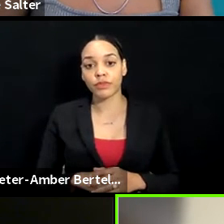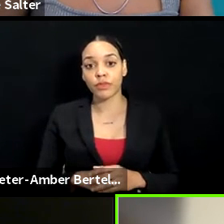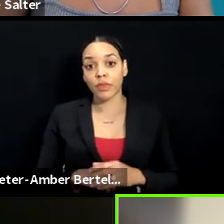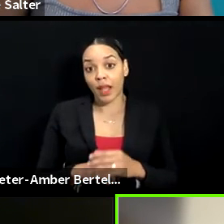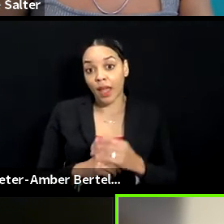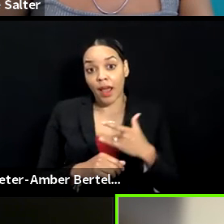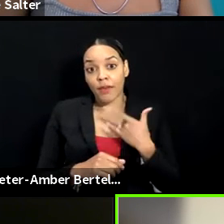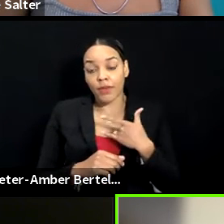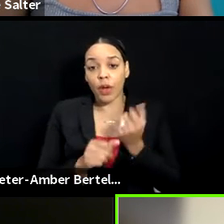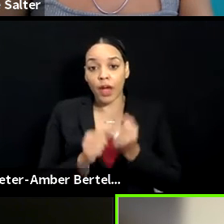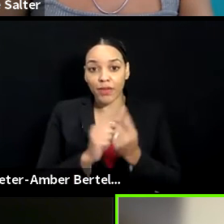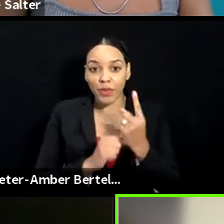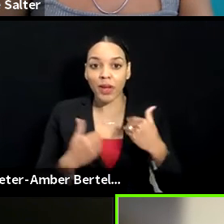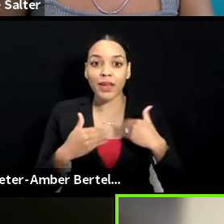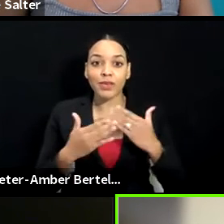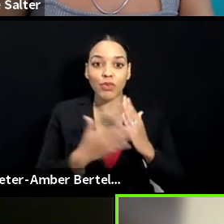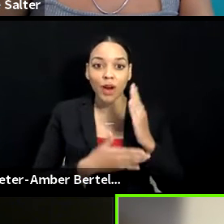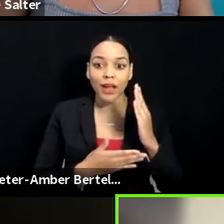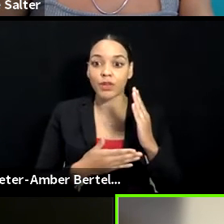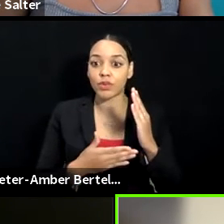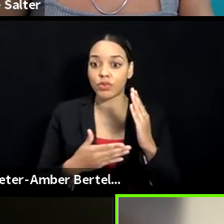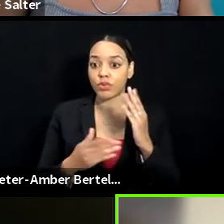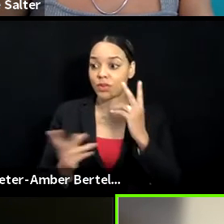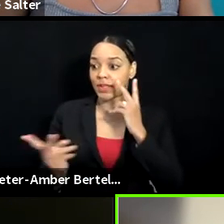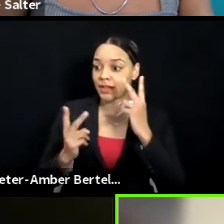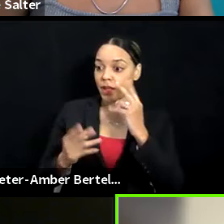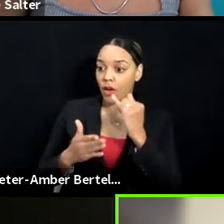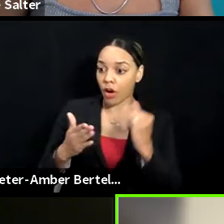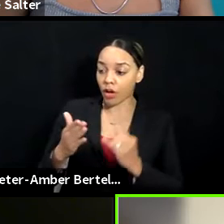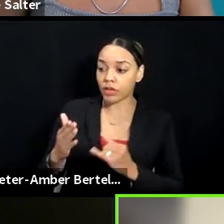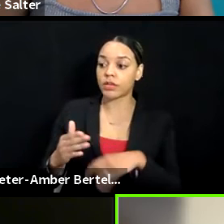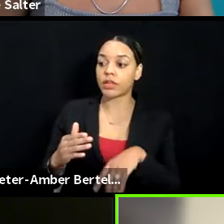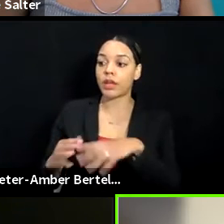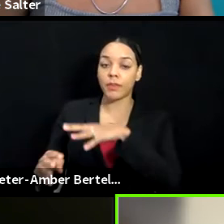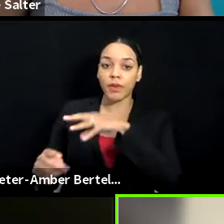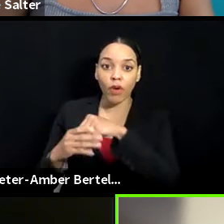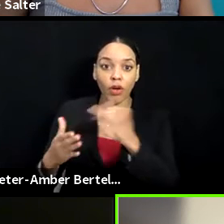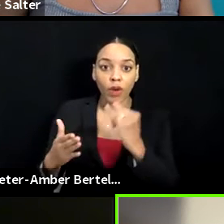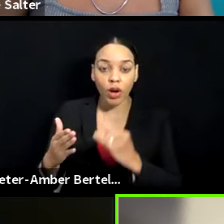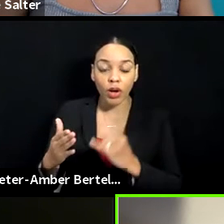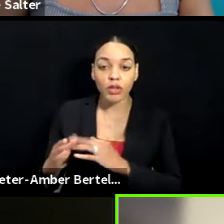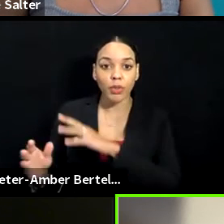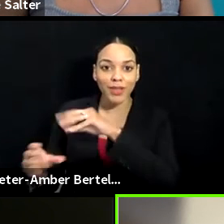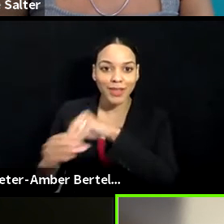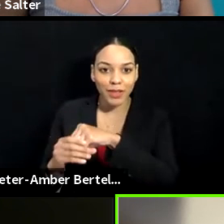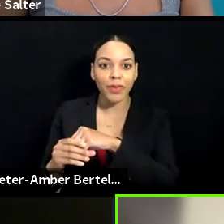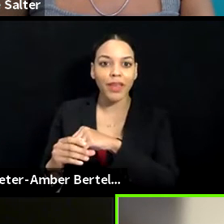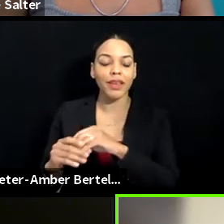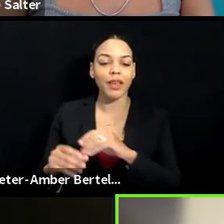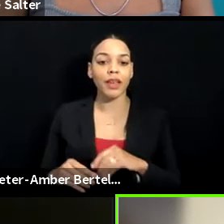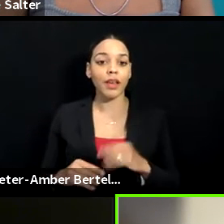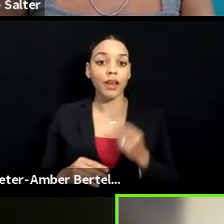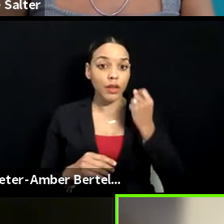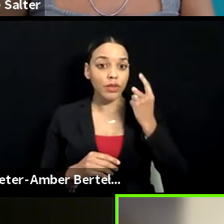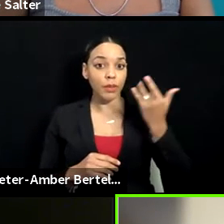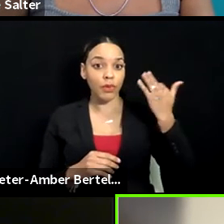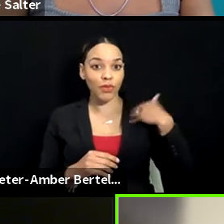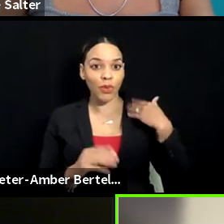right to be able to see the arts, to access the arts, and to participate in them. And as was brought up earlier, there are many of our